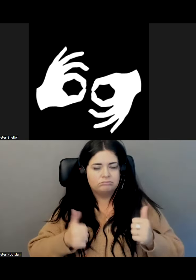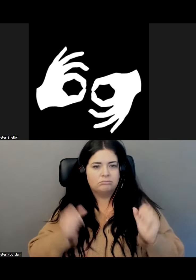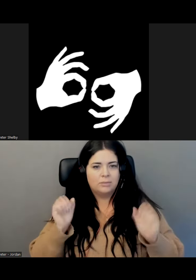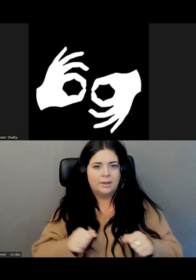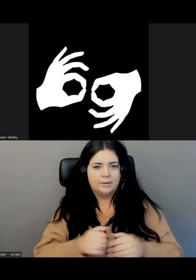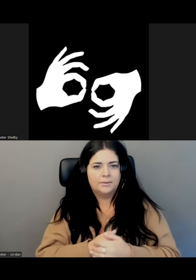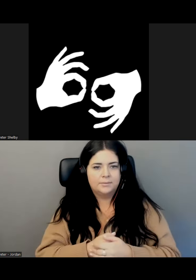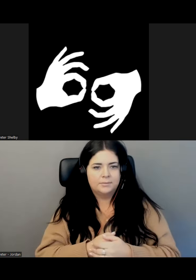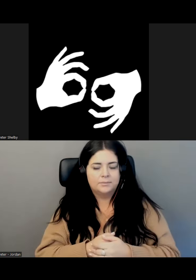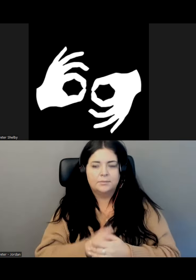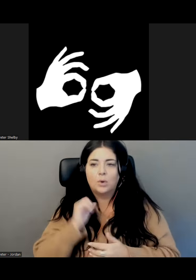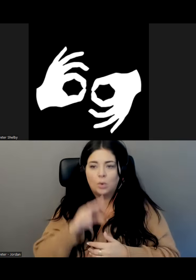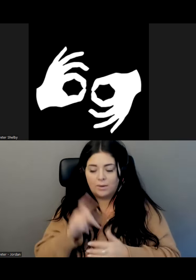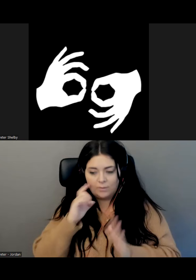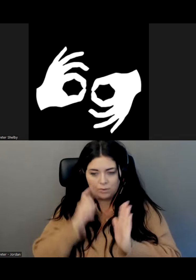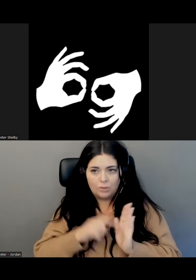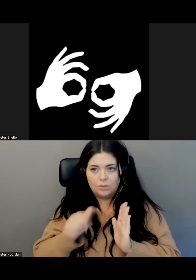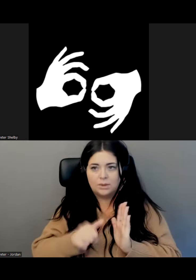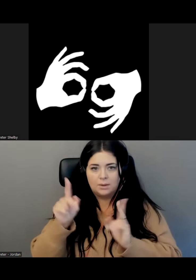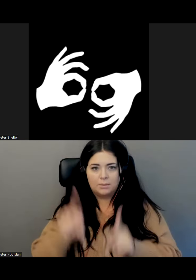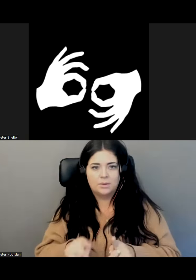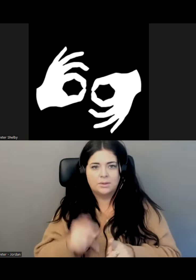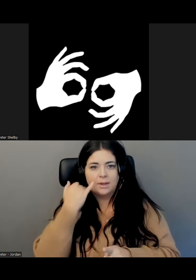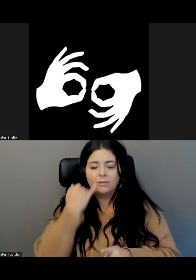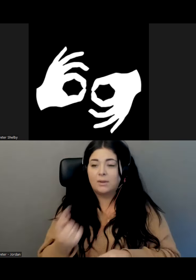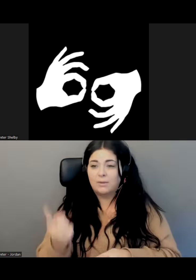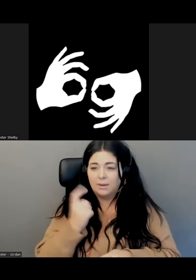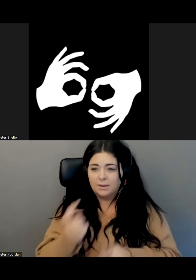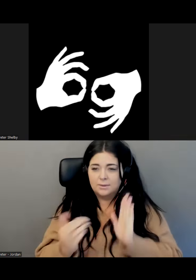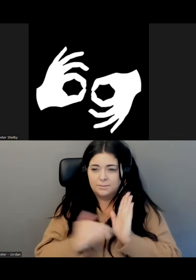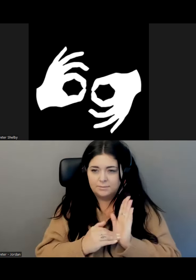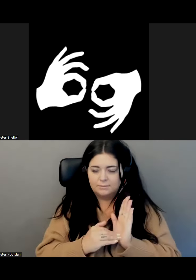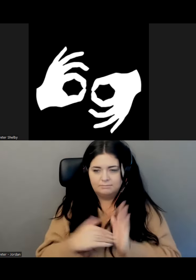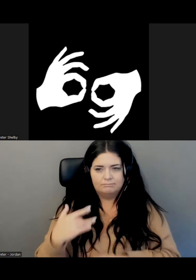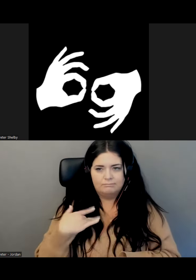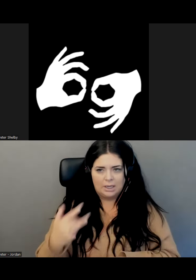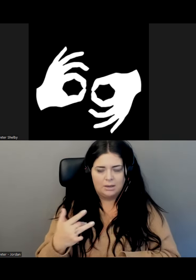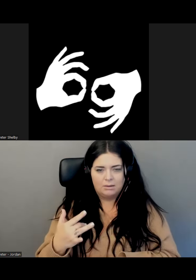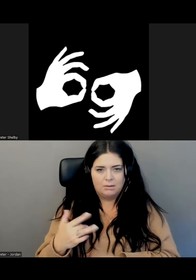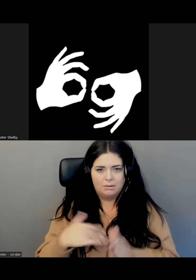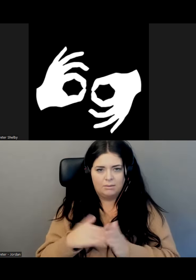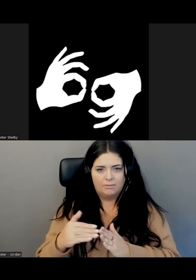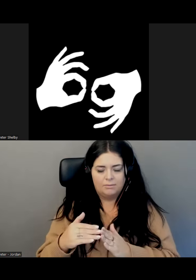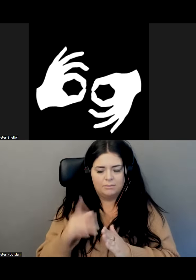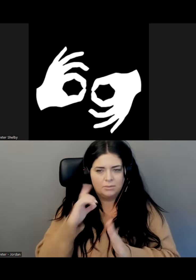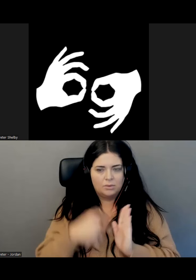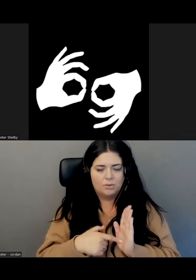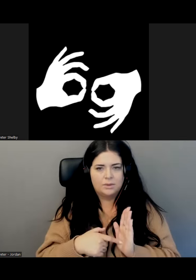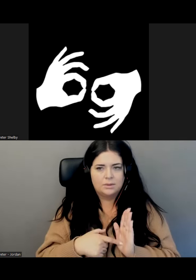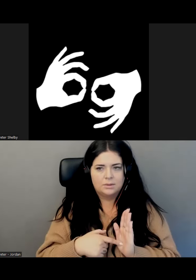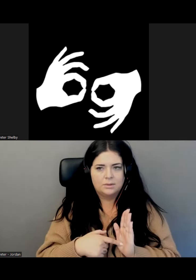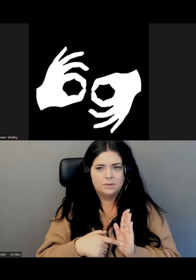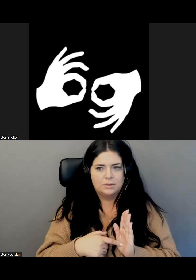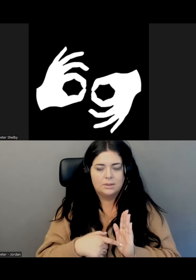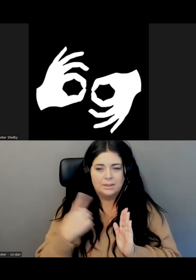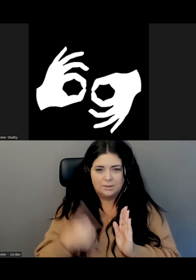one of theirs may experience is if they have to ask for repetition frequently. Sometimes you may need repetition 2 and